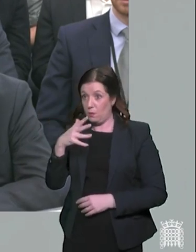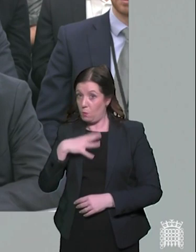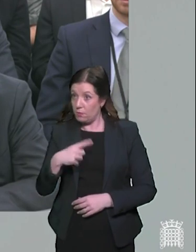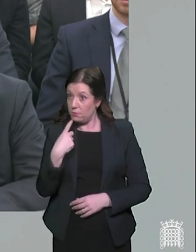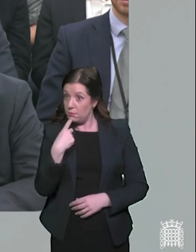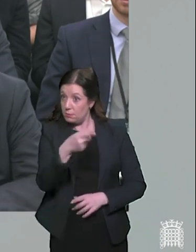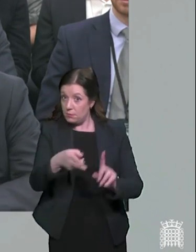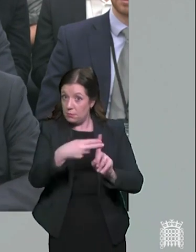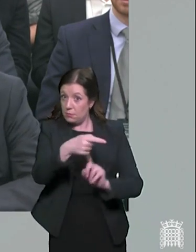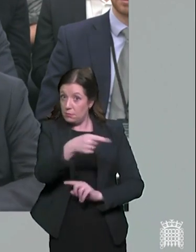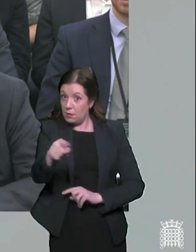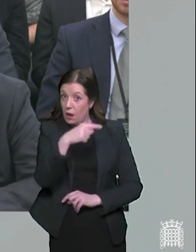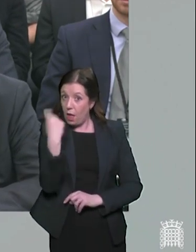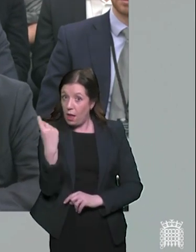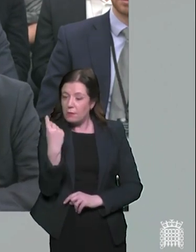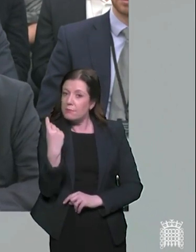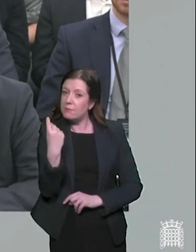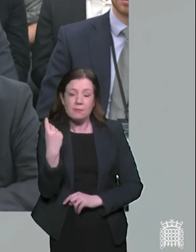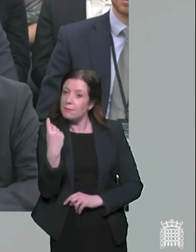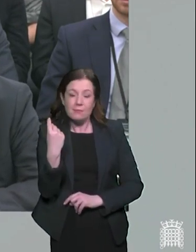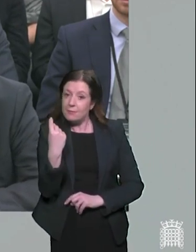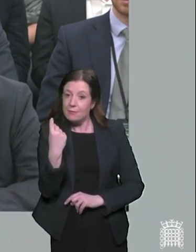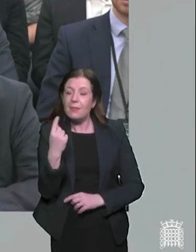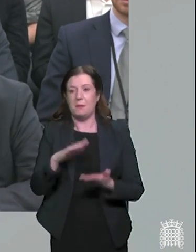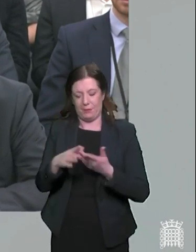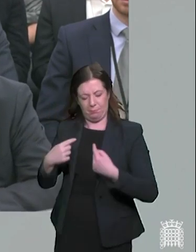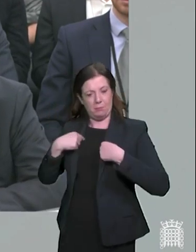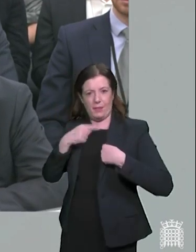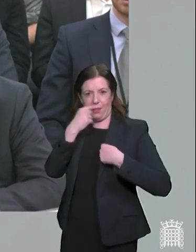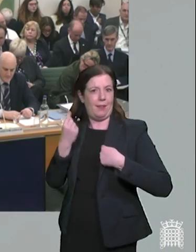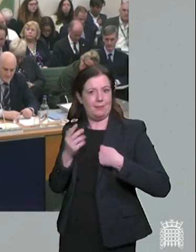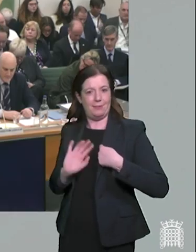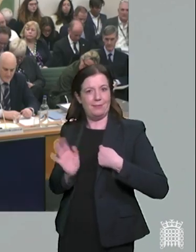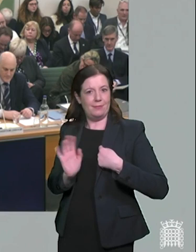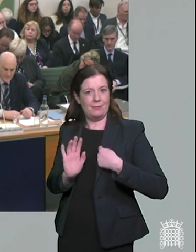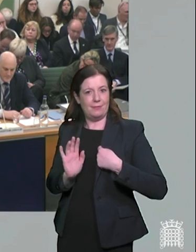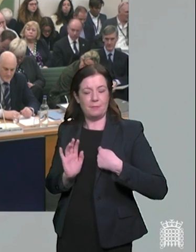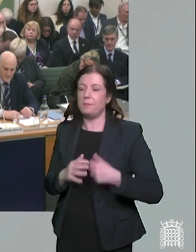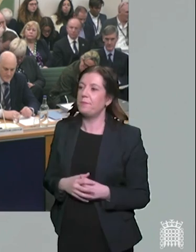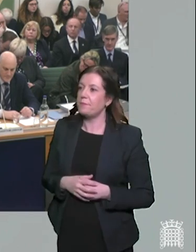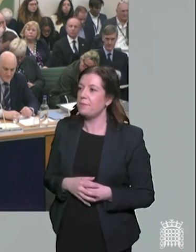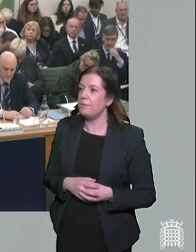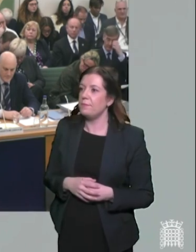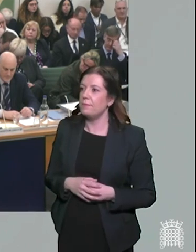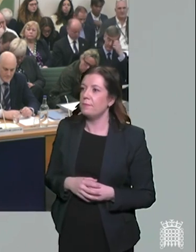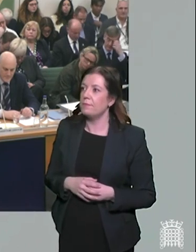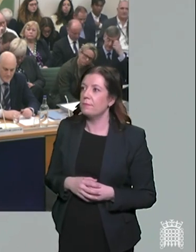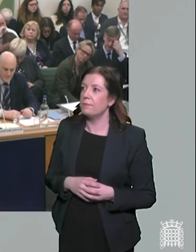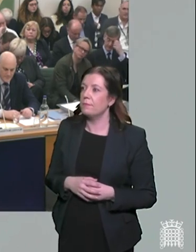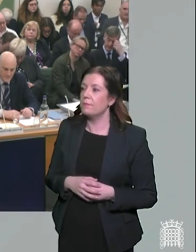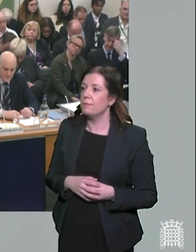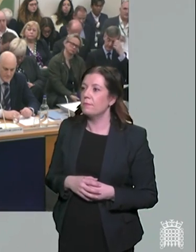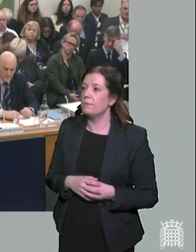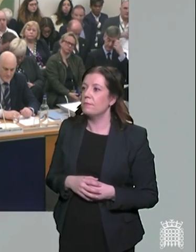of lying, and I don't think you can seriously mean to accuse me of lying. Now, everyone knows that there are some features of